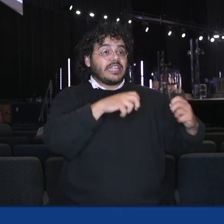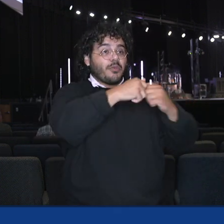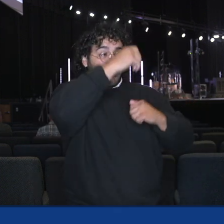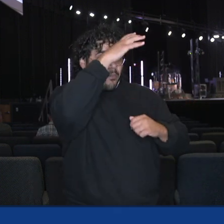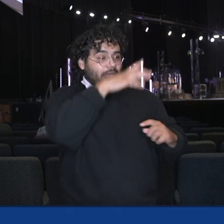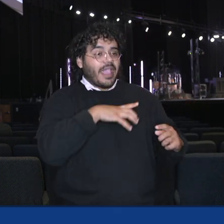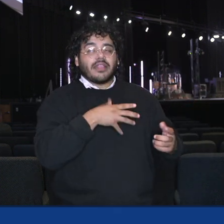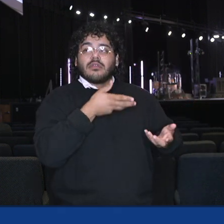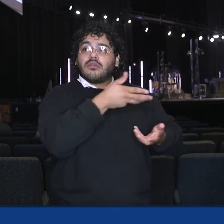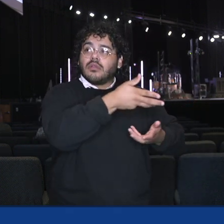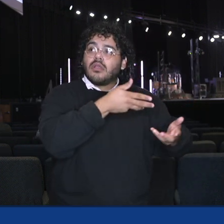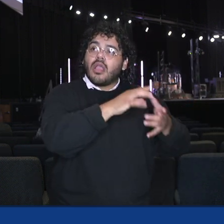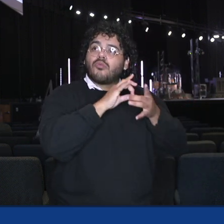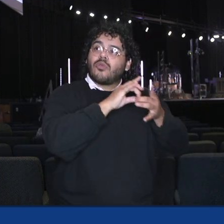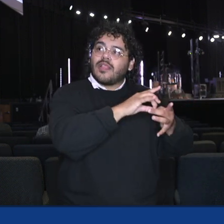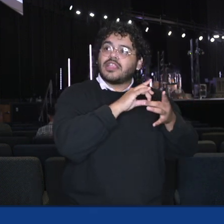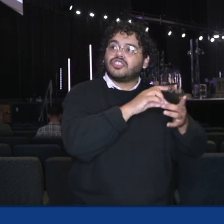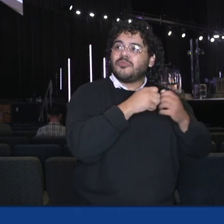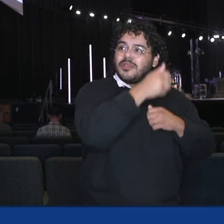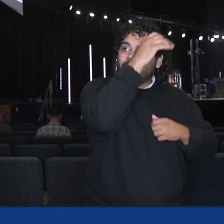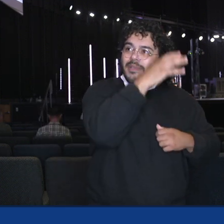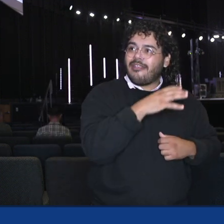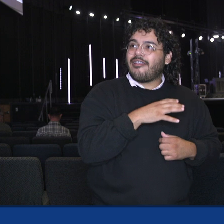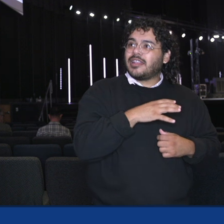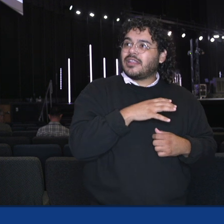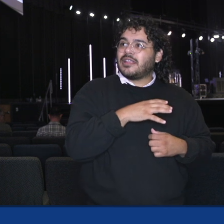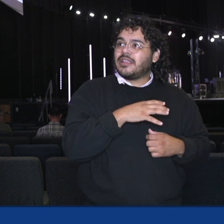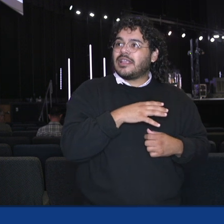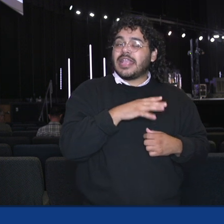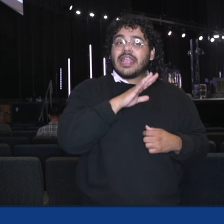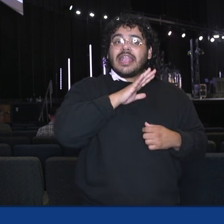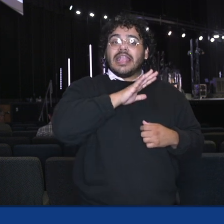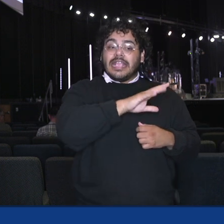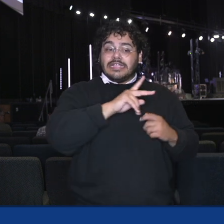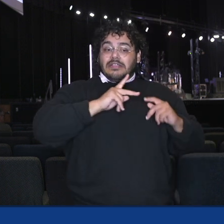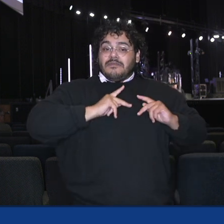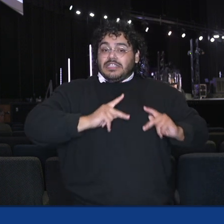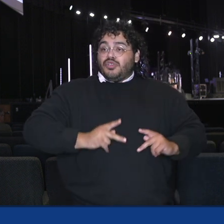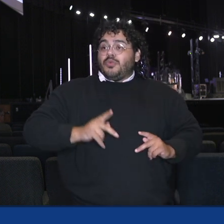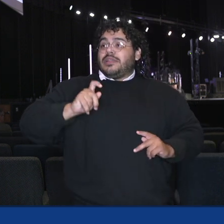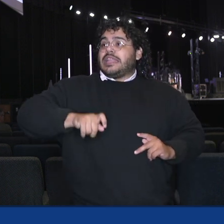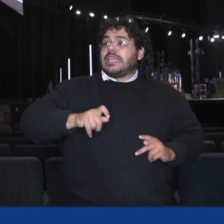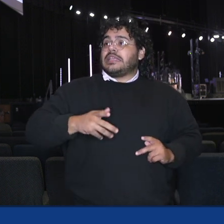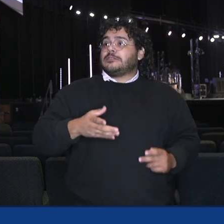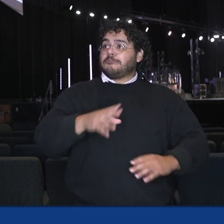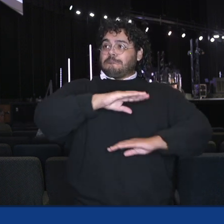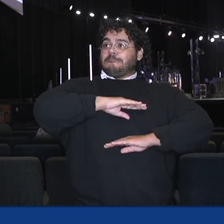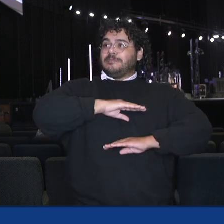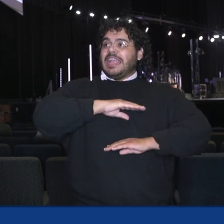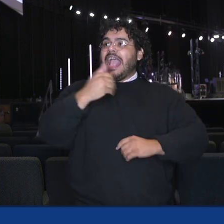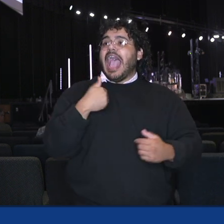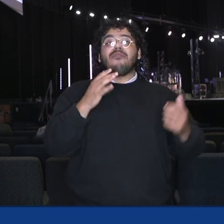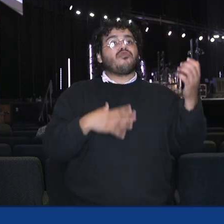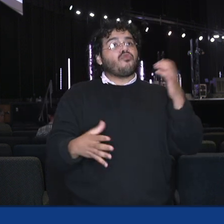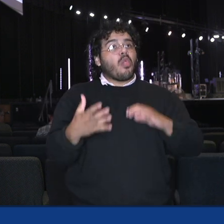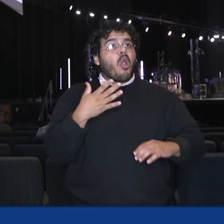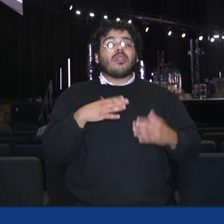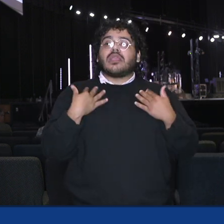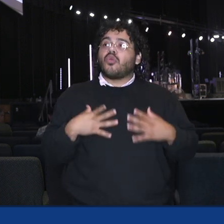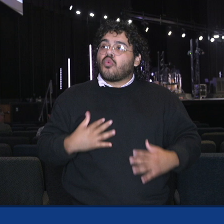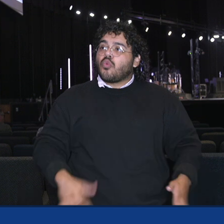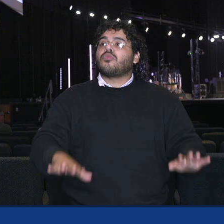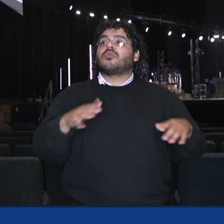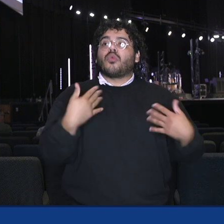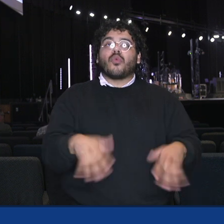relationship with him. They've gotten him taken care of physically. He's clothed. He's in conversation.